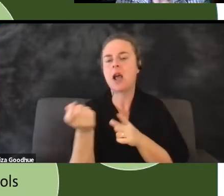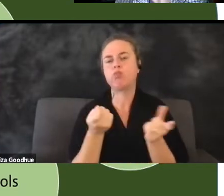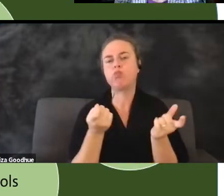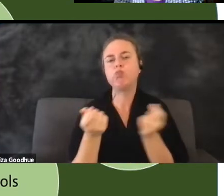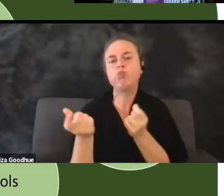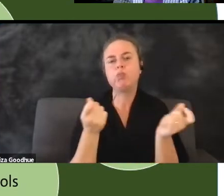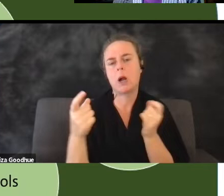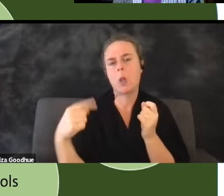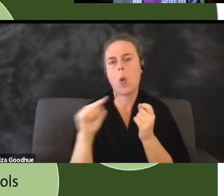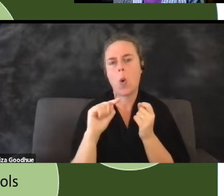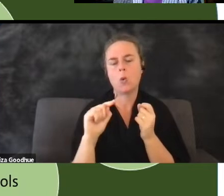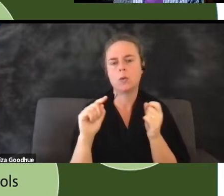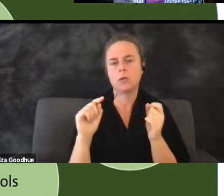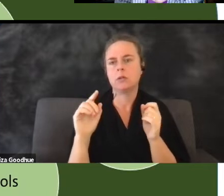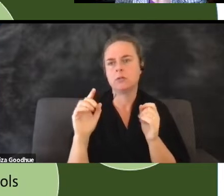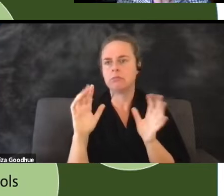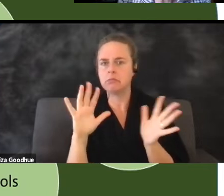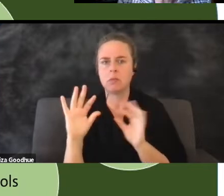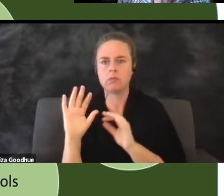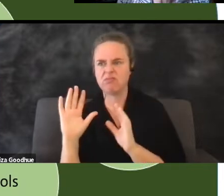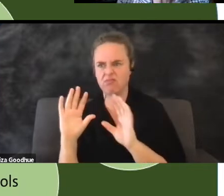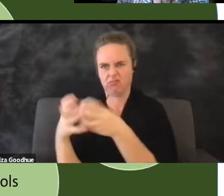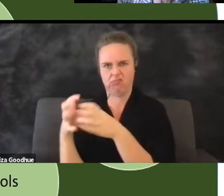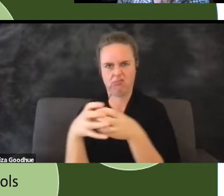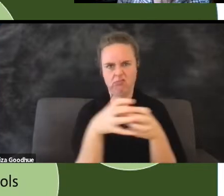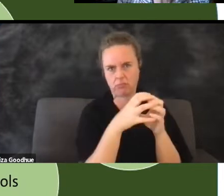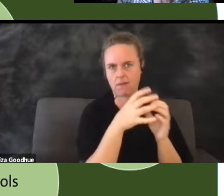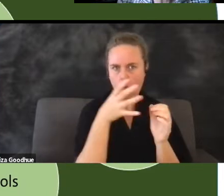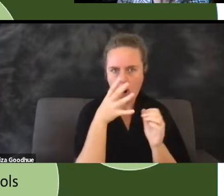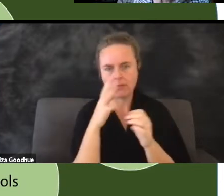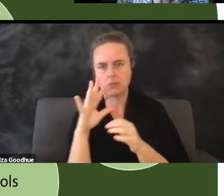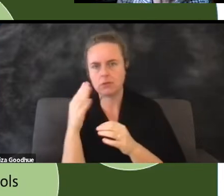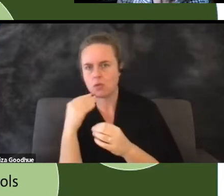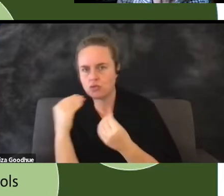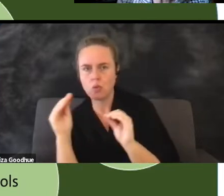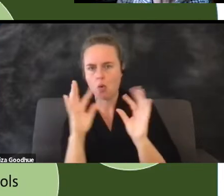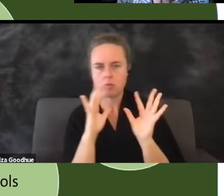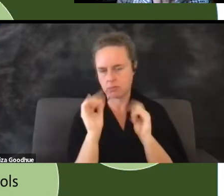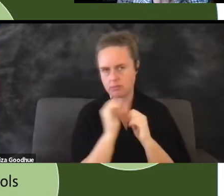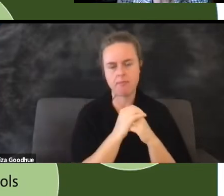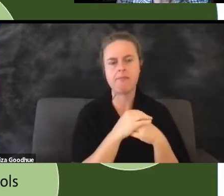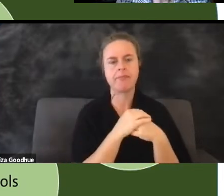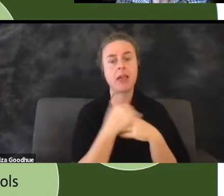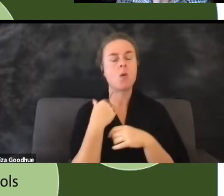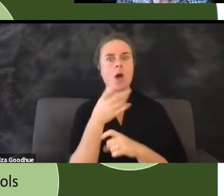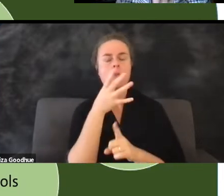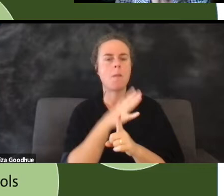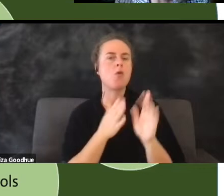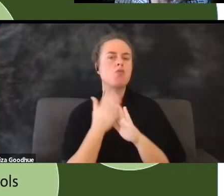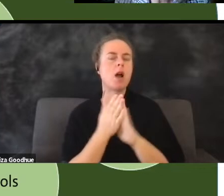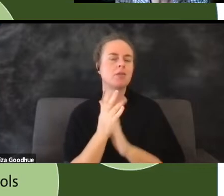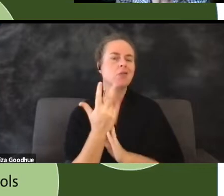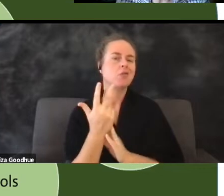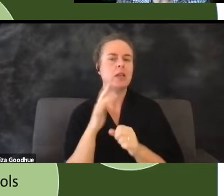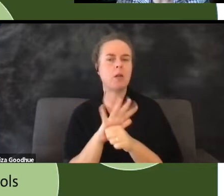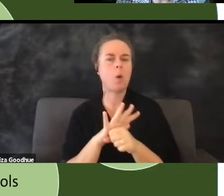a local businesswoman who runs 3 local grocery stores in our area, and she's very, very